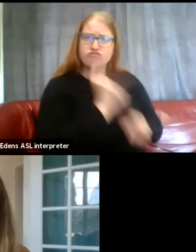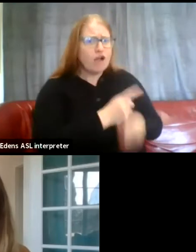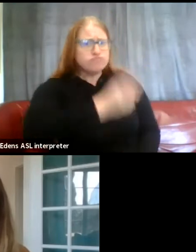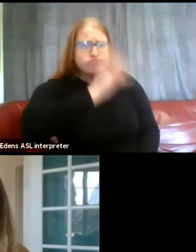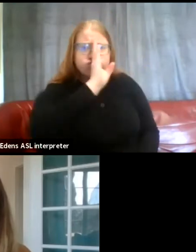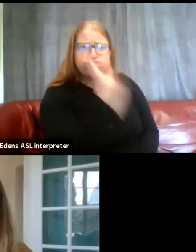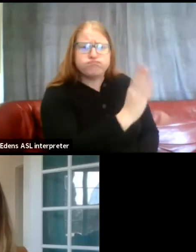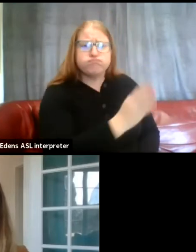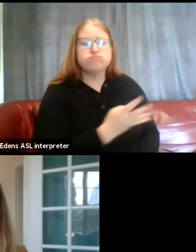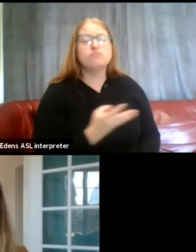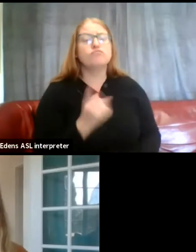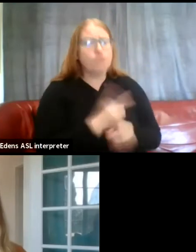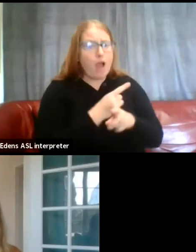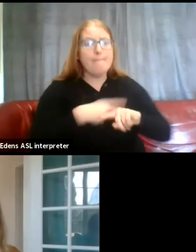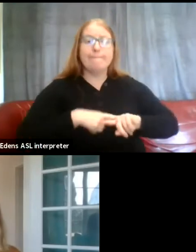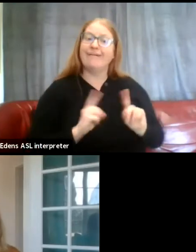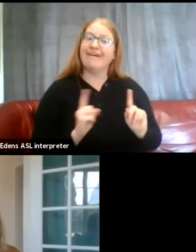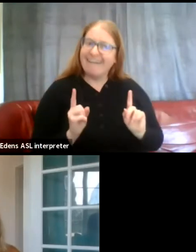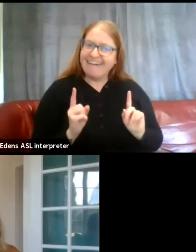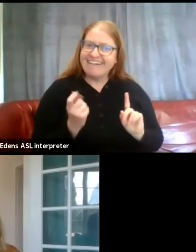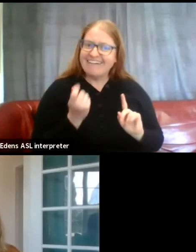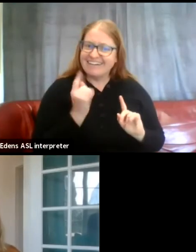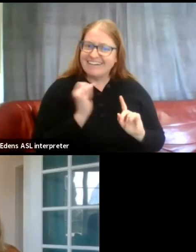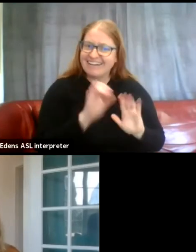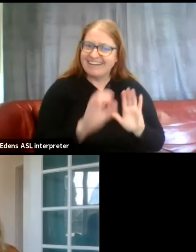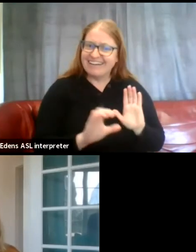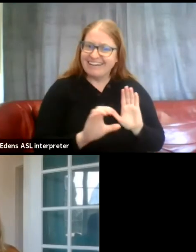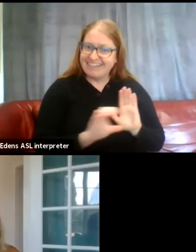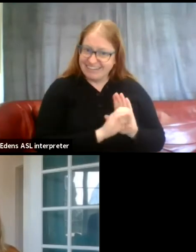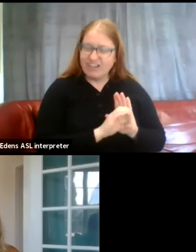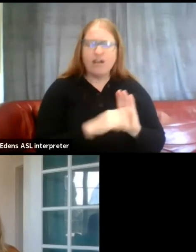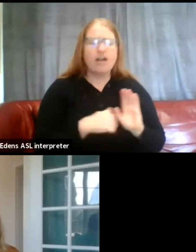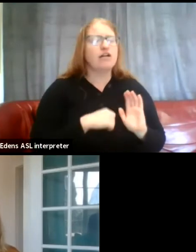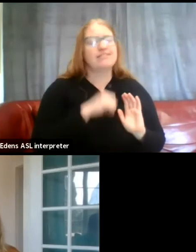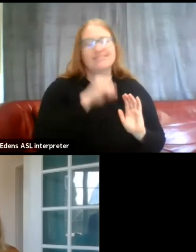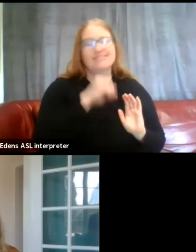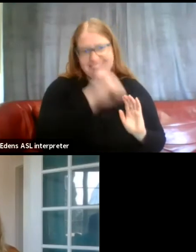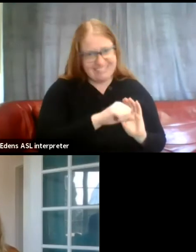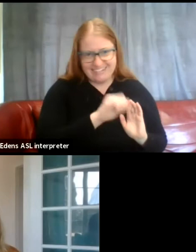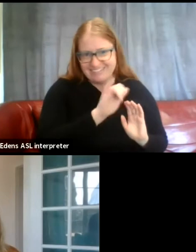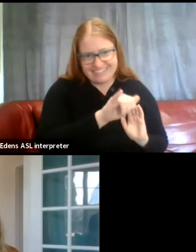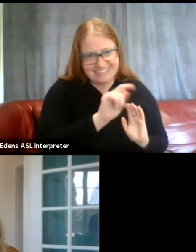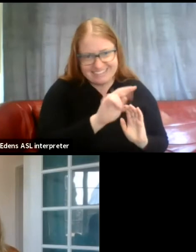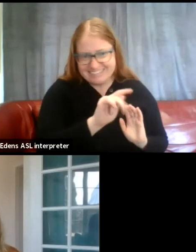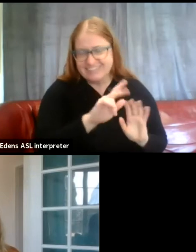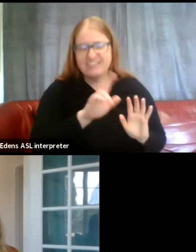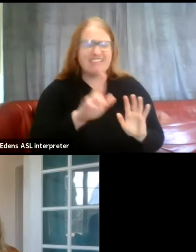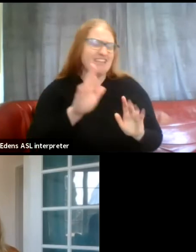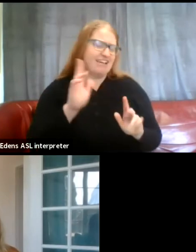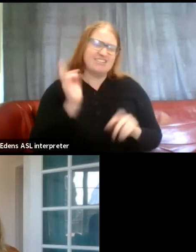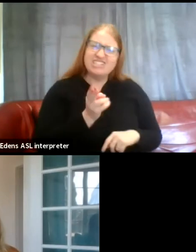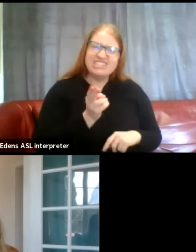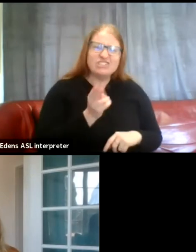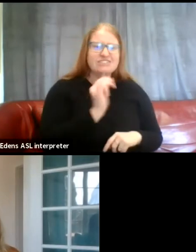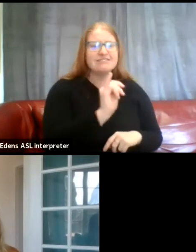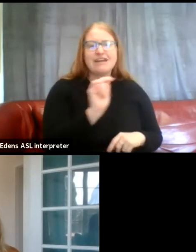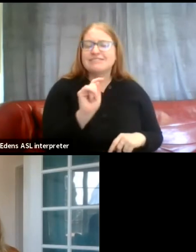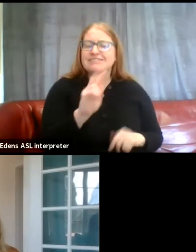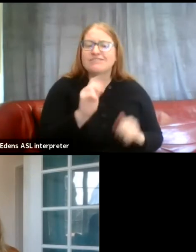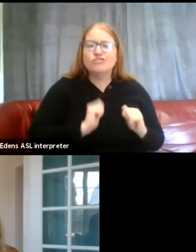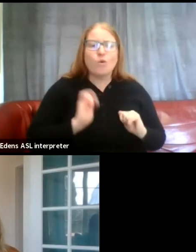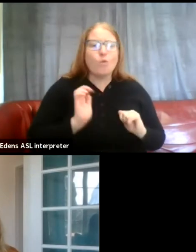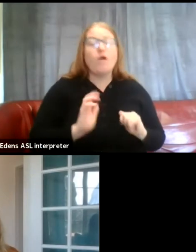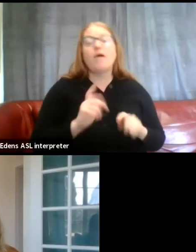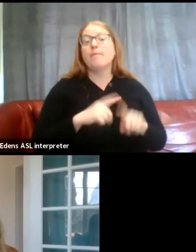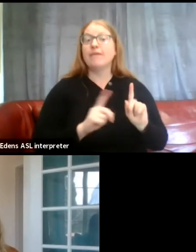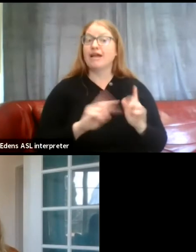She's blatant. But the thing about that character, and I love that show and that character and the legacy of that's very important, but she's also, and I mean this not